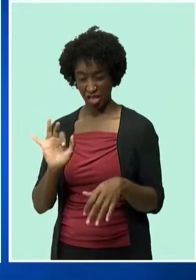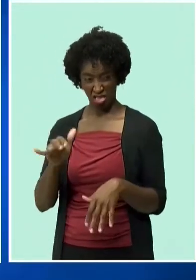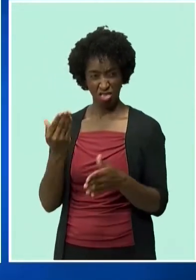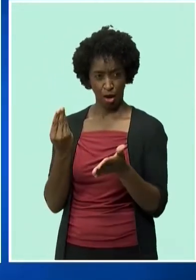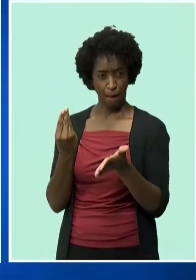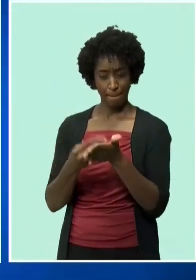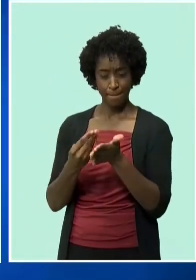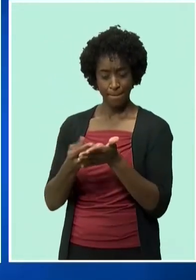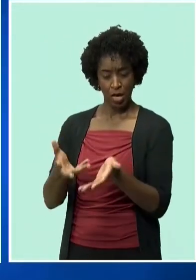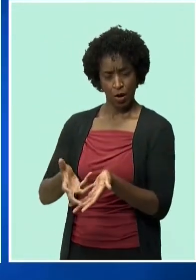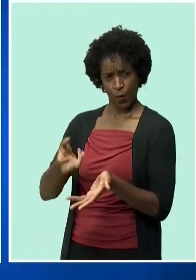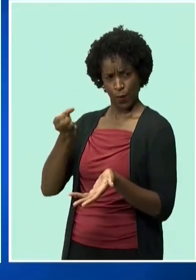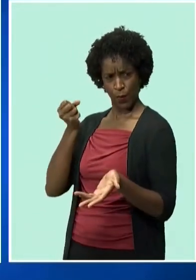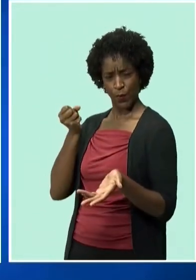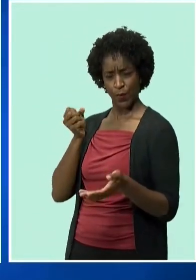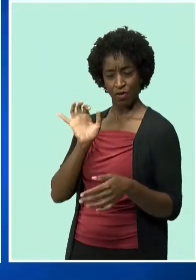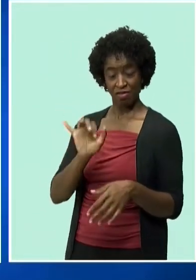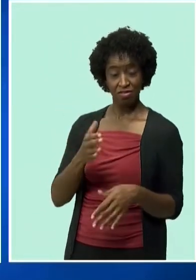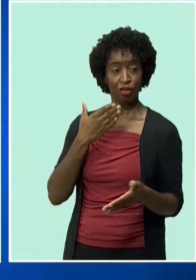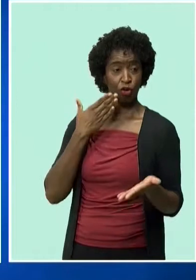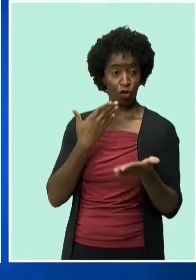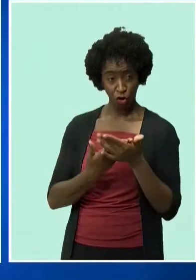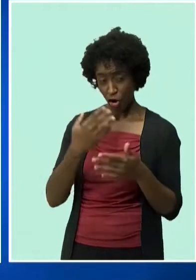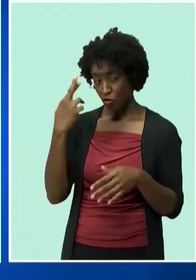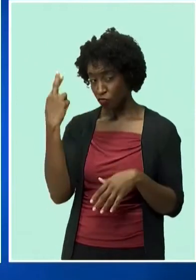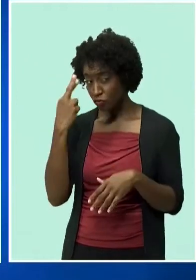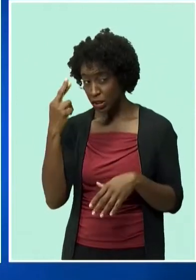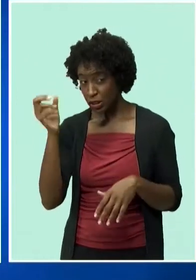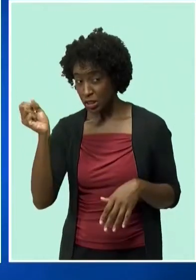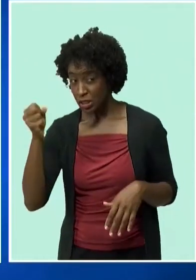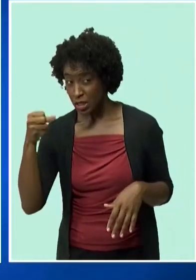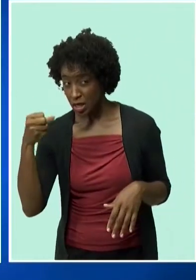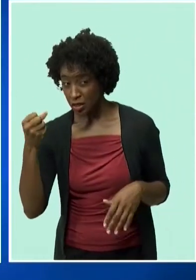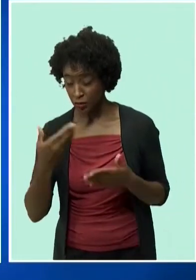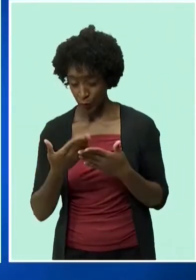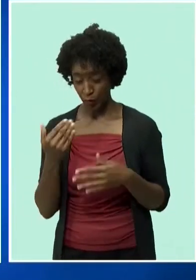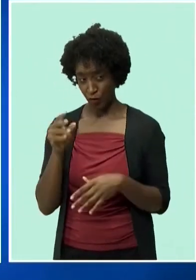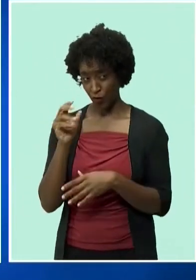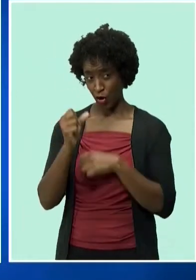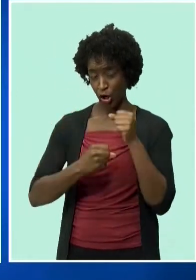for taking out the US $50 million from the self-insurance fund in 2016?